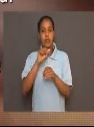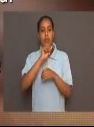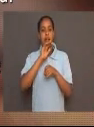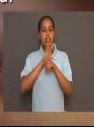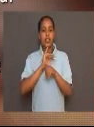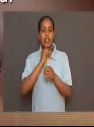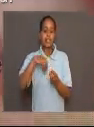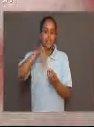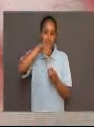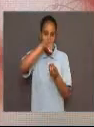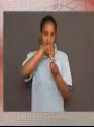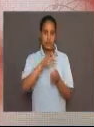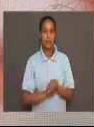increased.